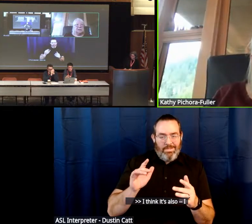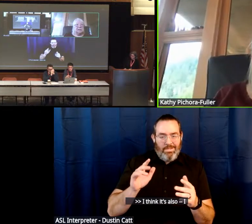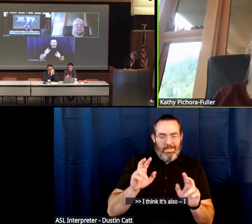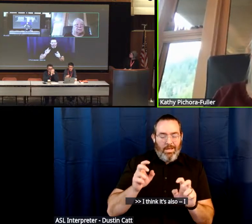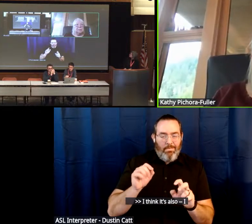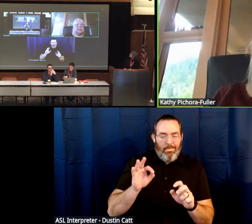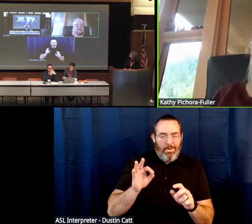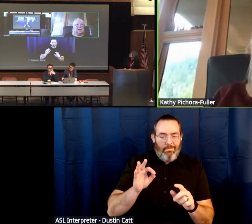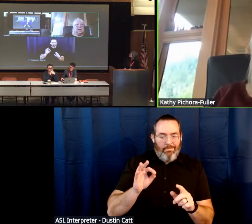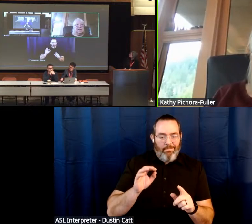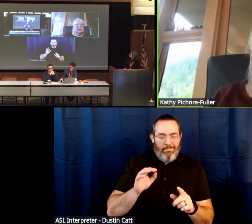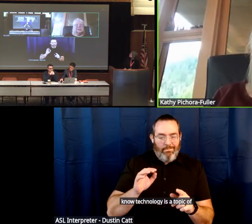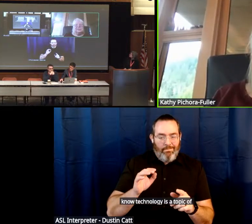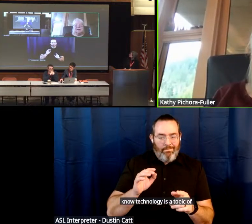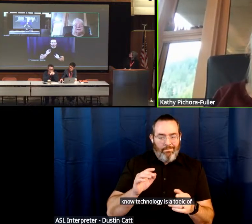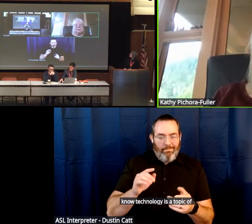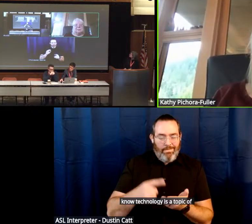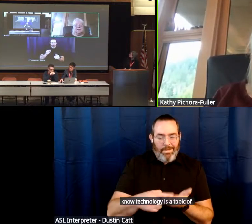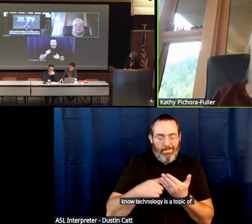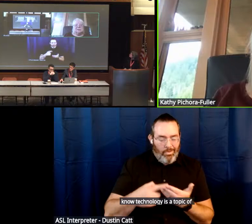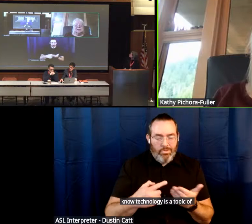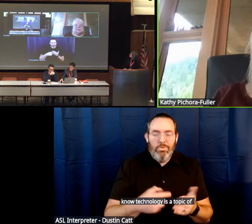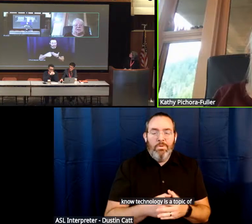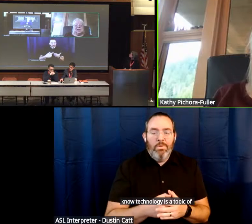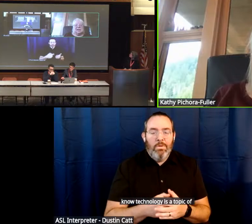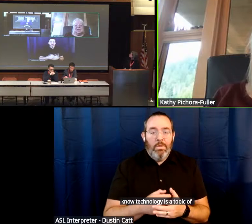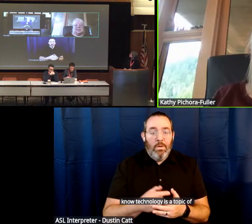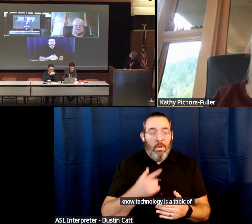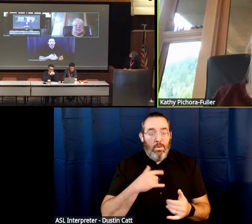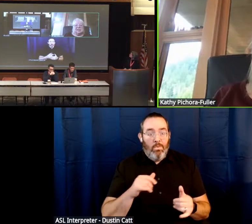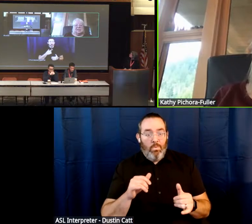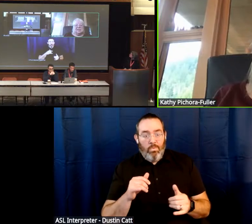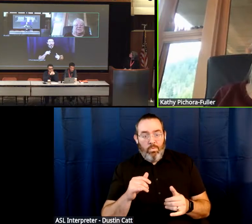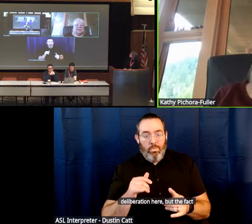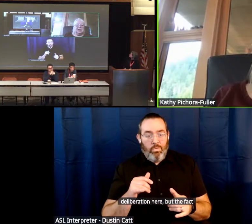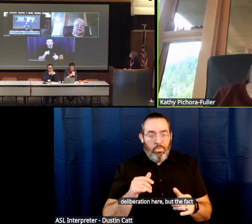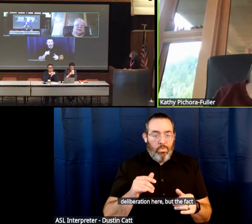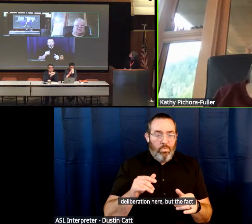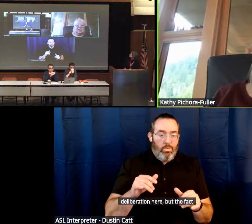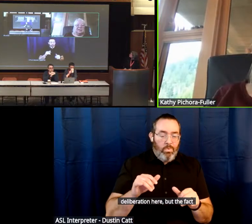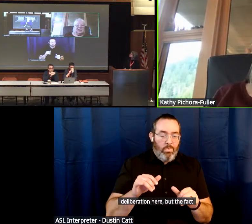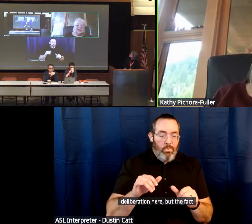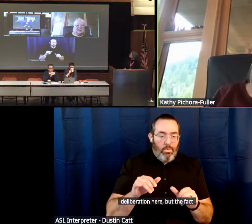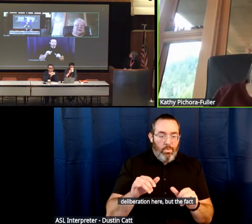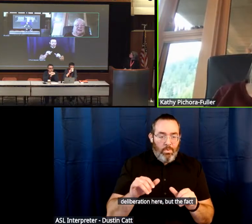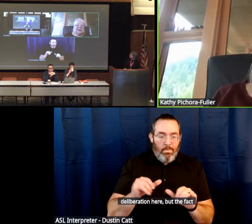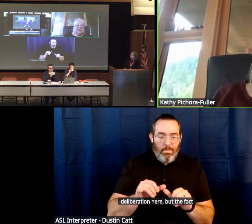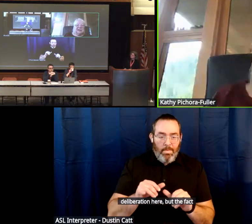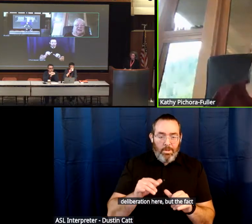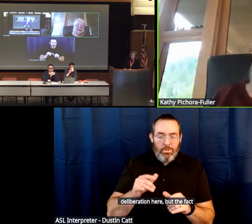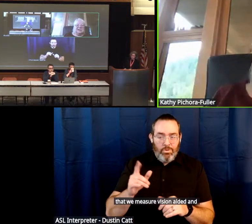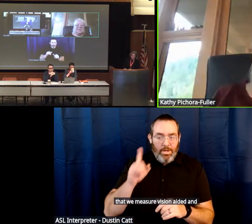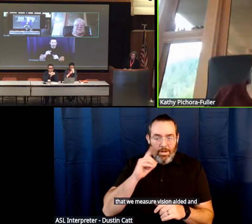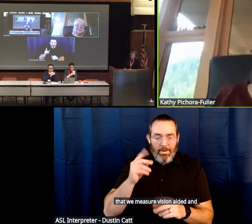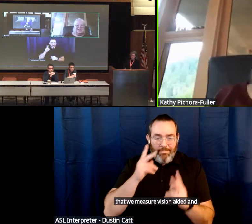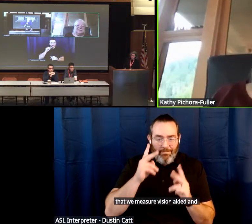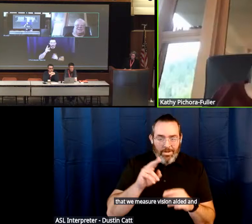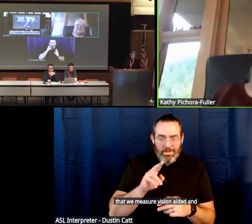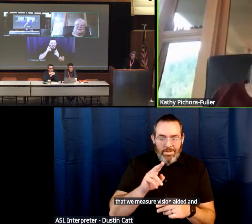here, but, the fact that we measure vision aided and hearing unaided is kind of